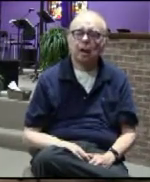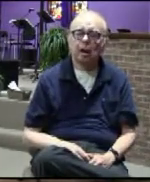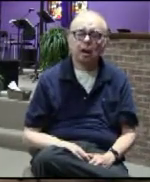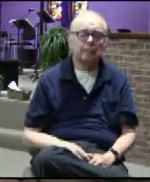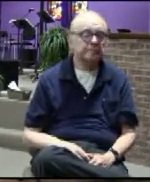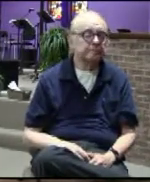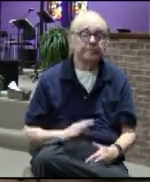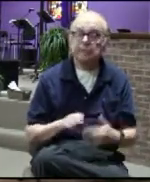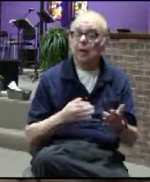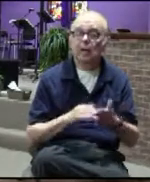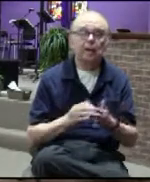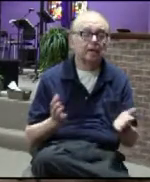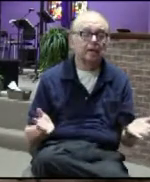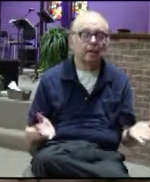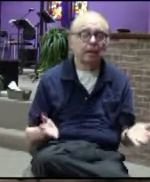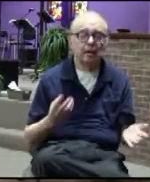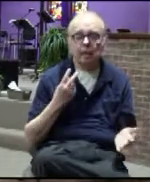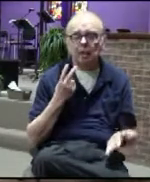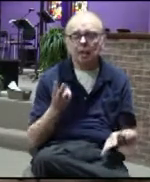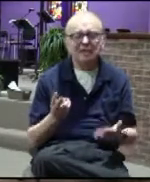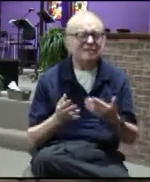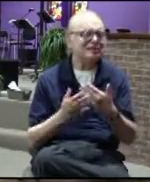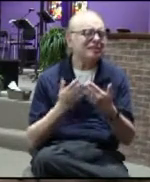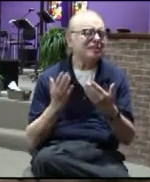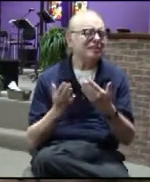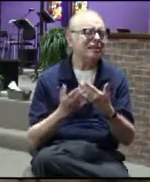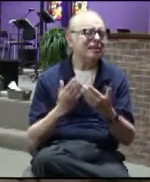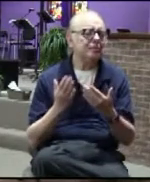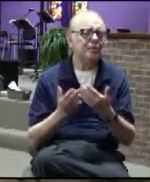that's all it is see how simple